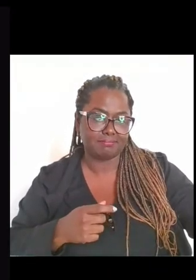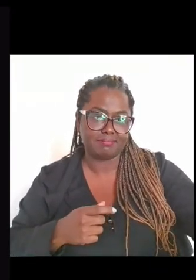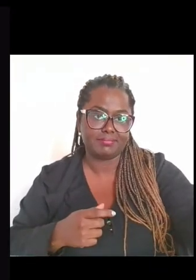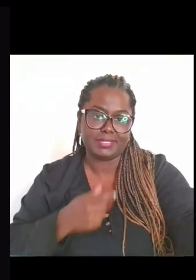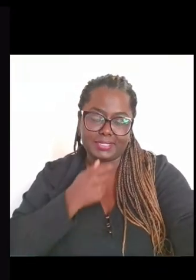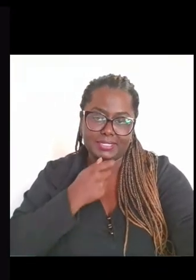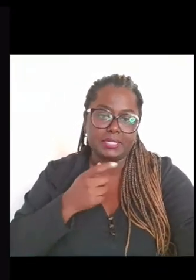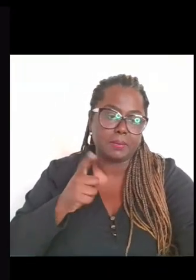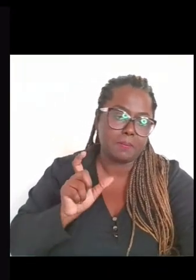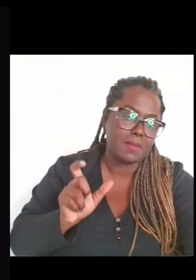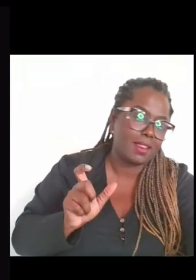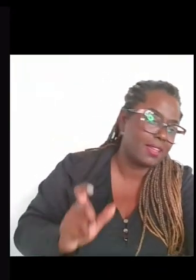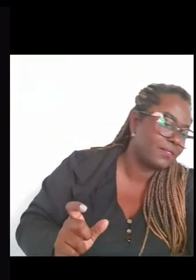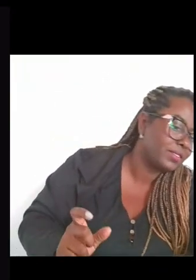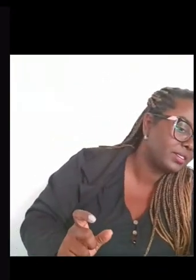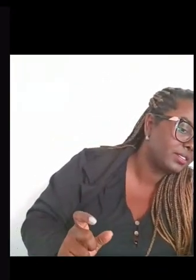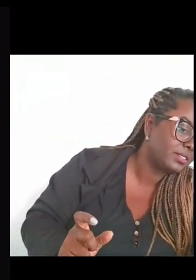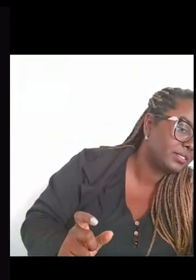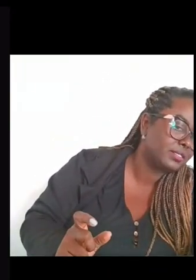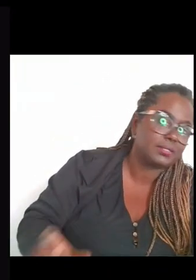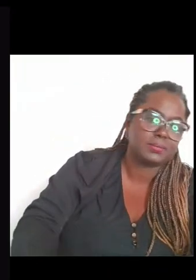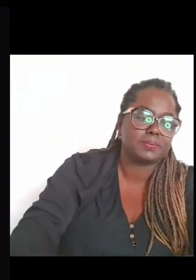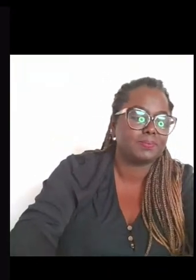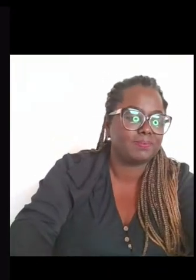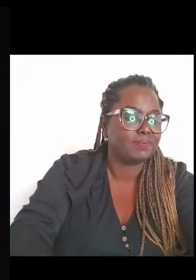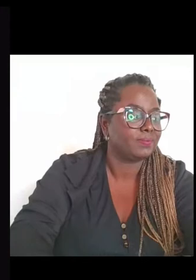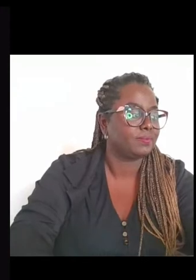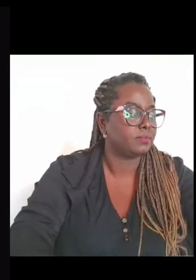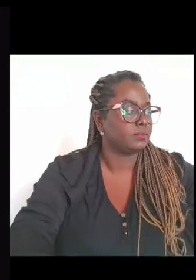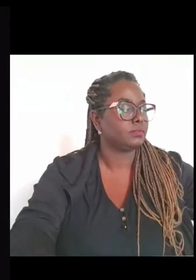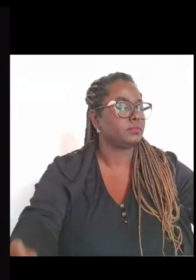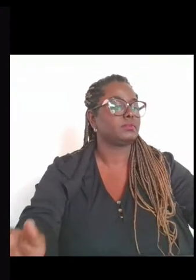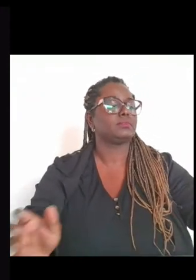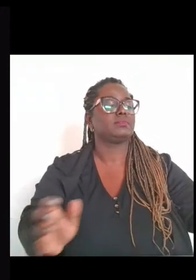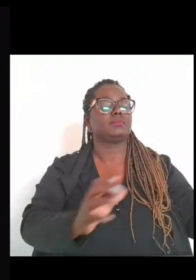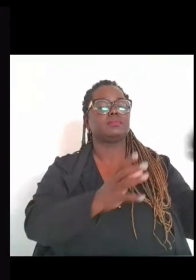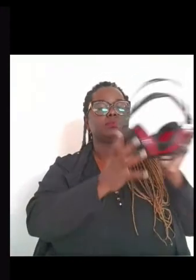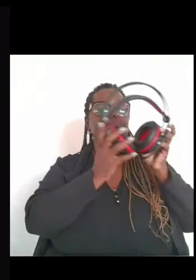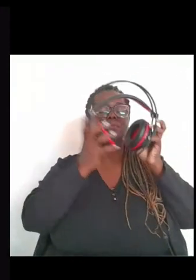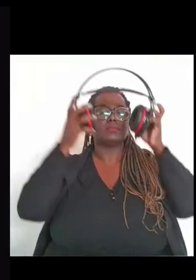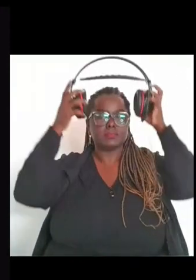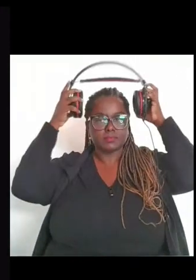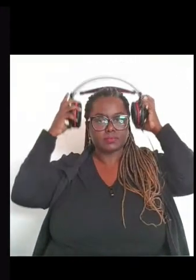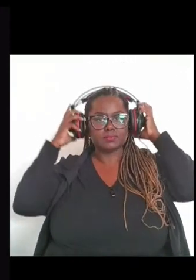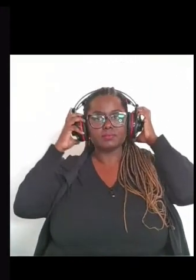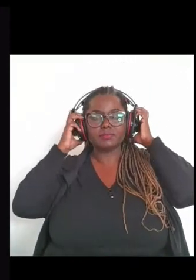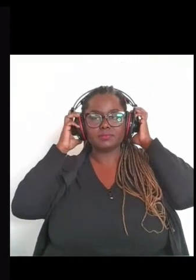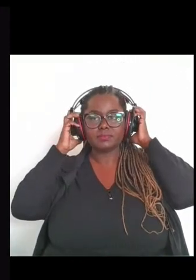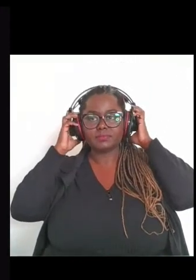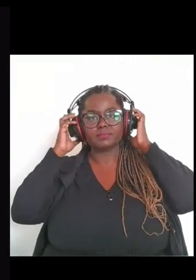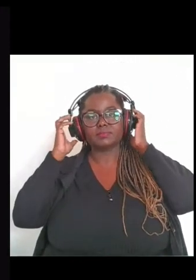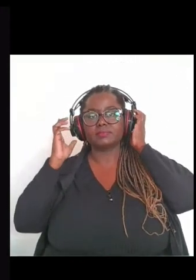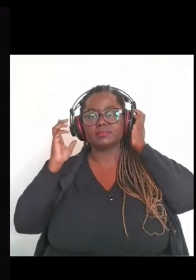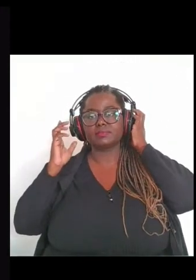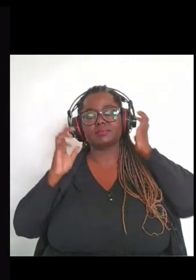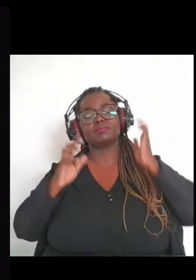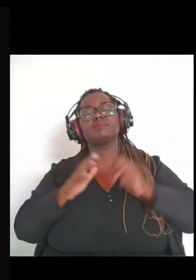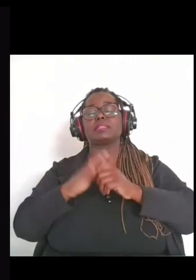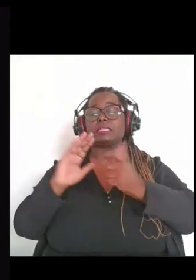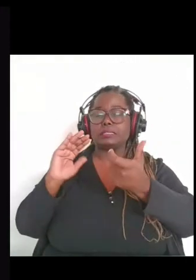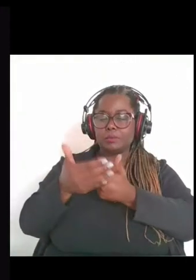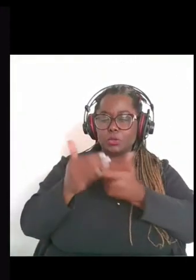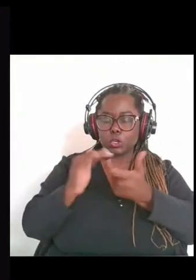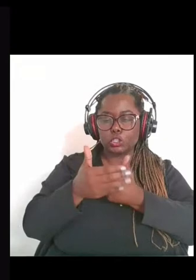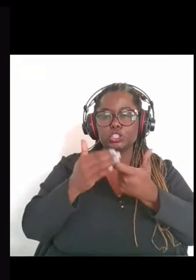Western terminologies continue to overshadow local realities and interpretations